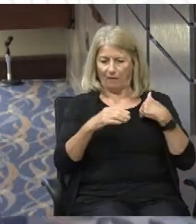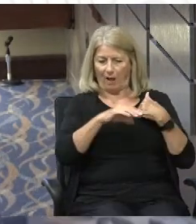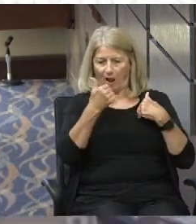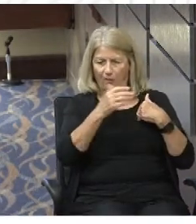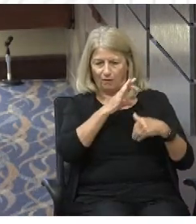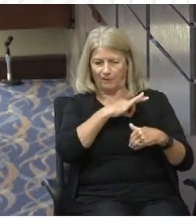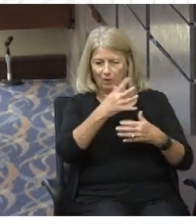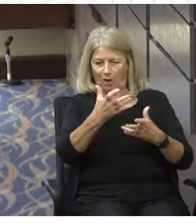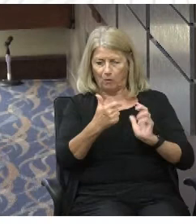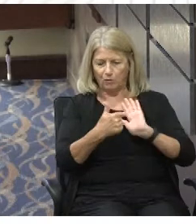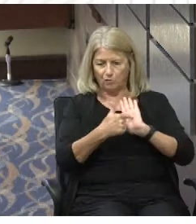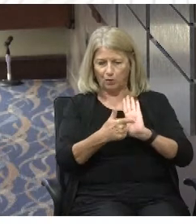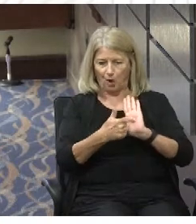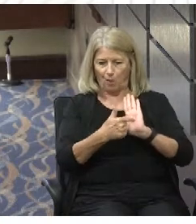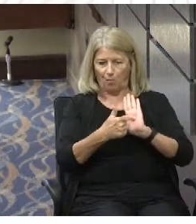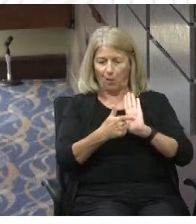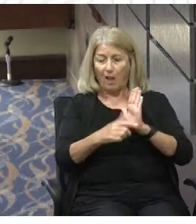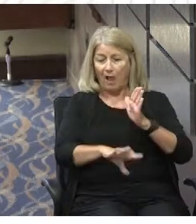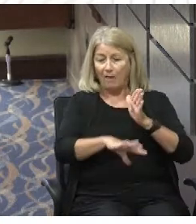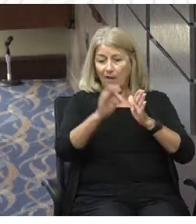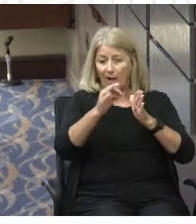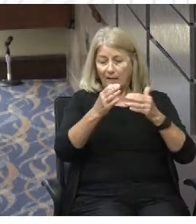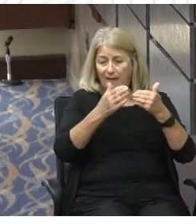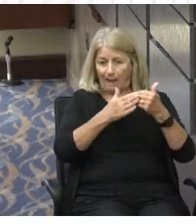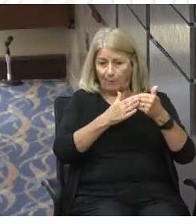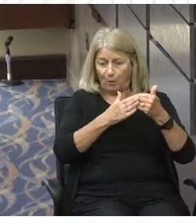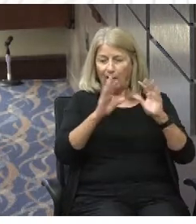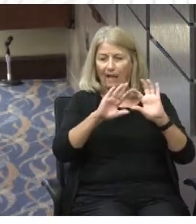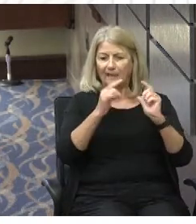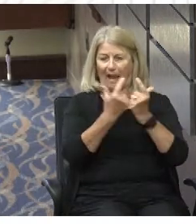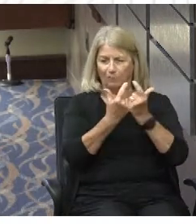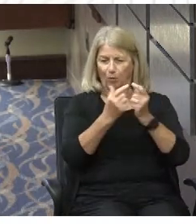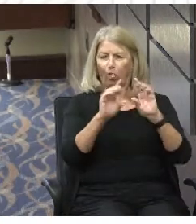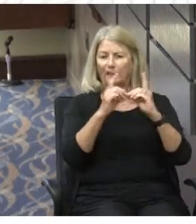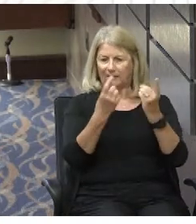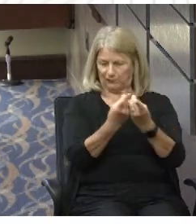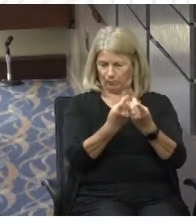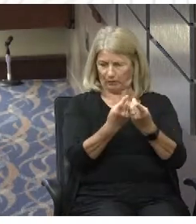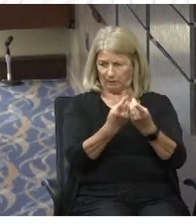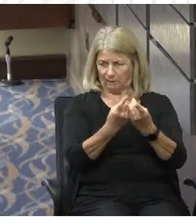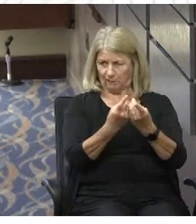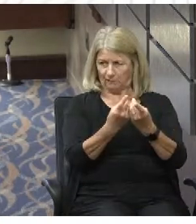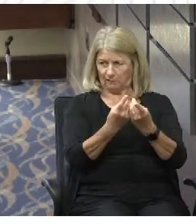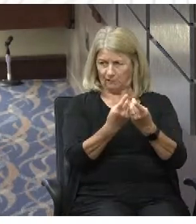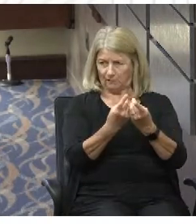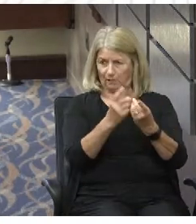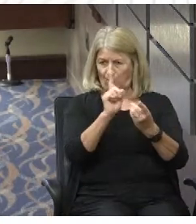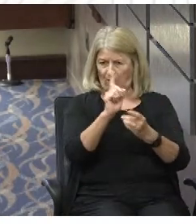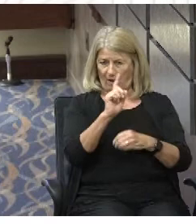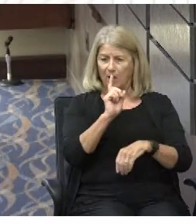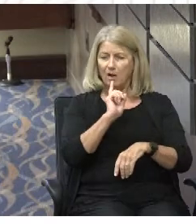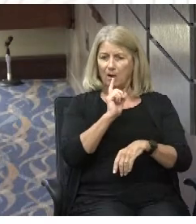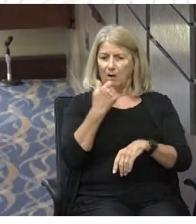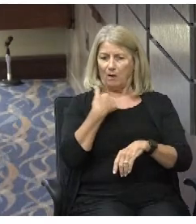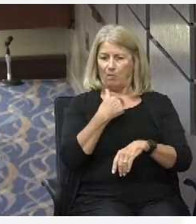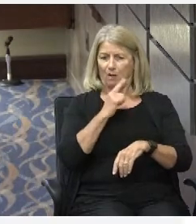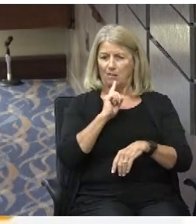highlight here is Find Your Neighborhood or Council District. I'm just going to put in where we're at right now.